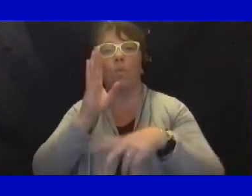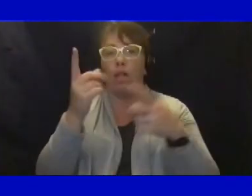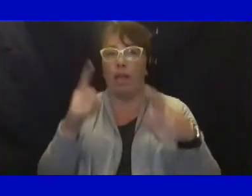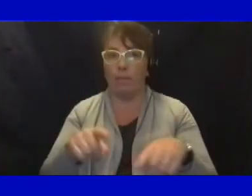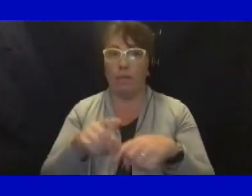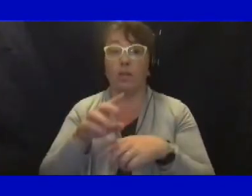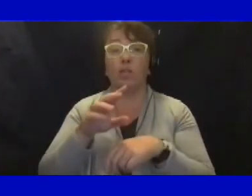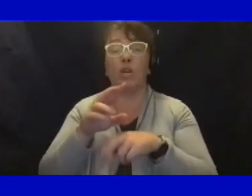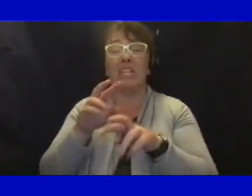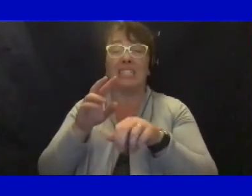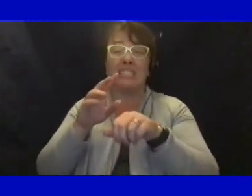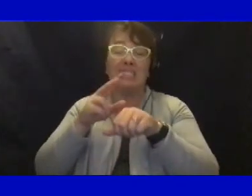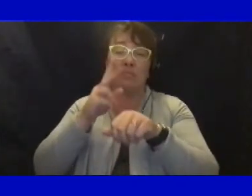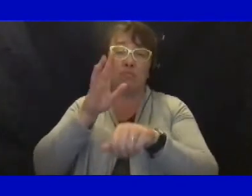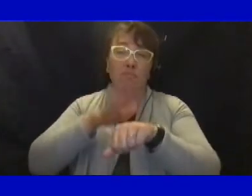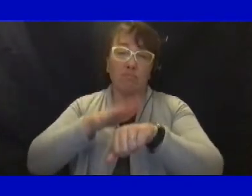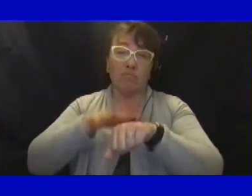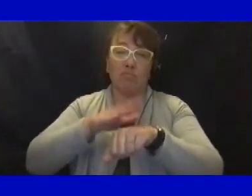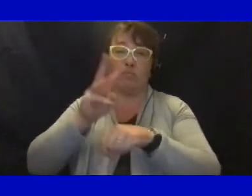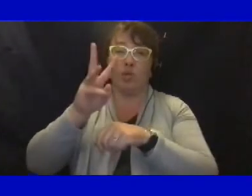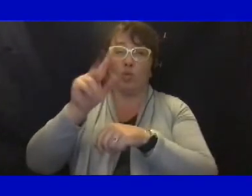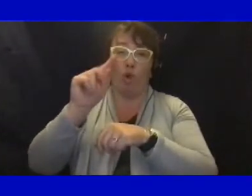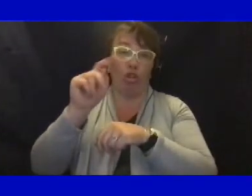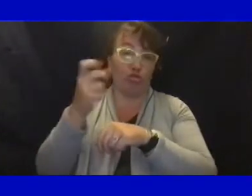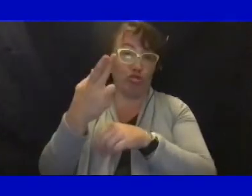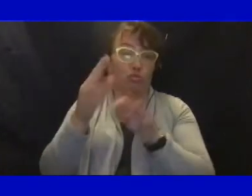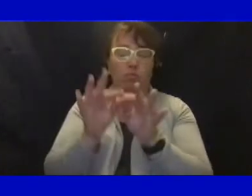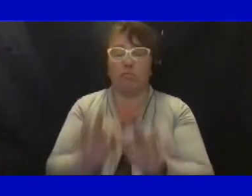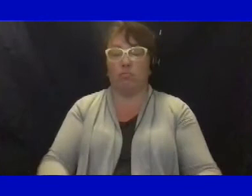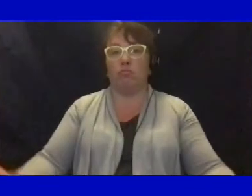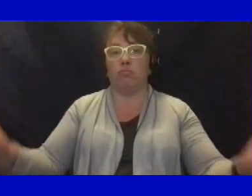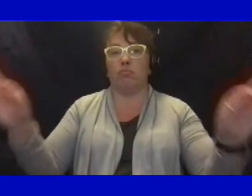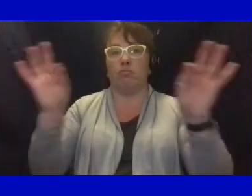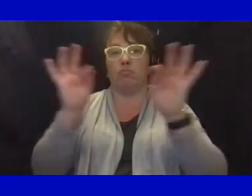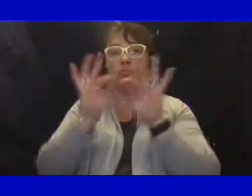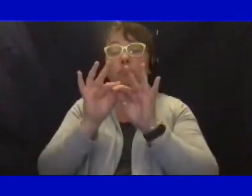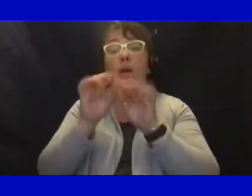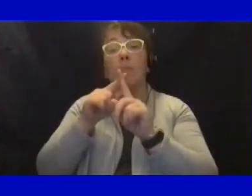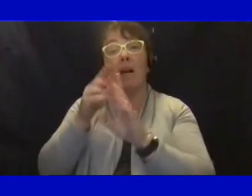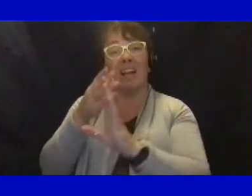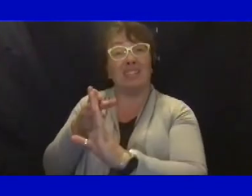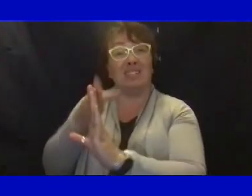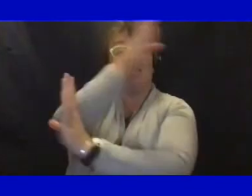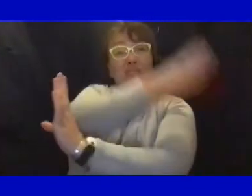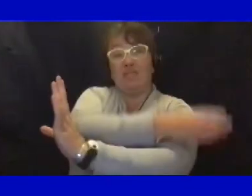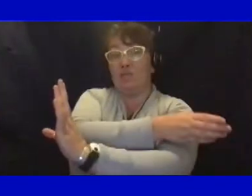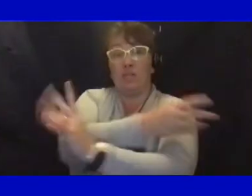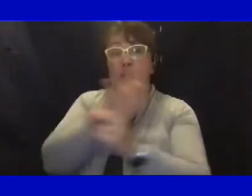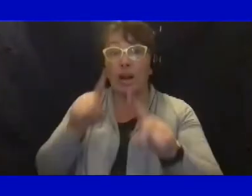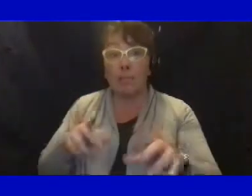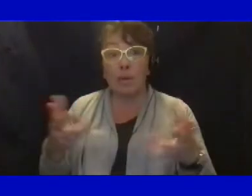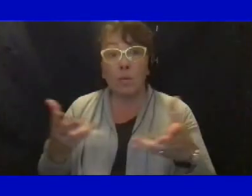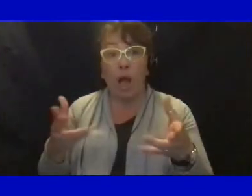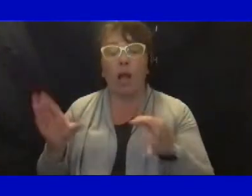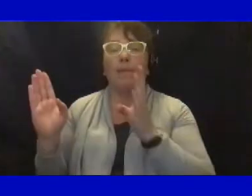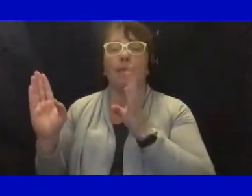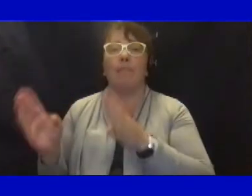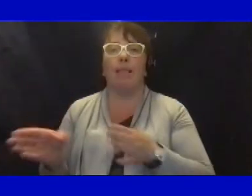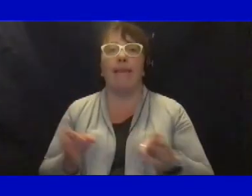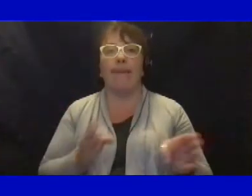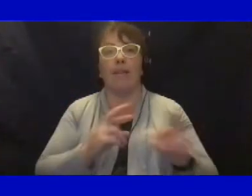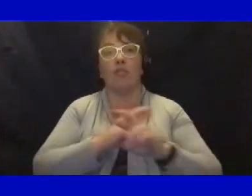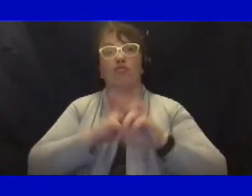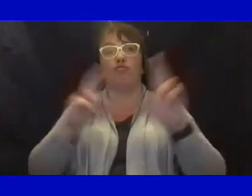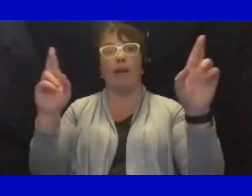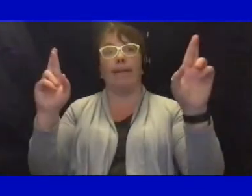the time where you can act. Way before that, you need the plan. The watch is where you can actually start acting and